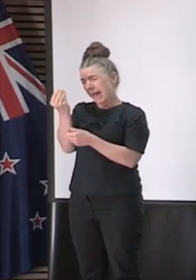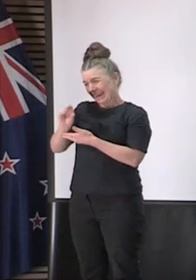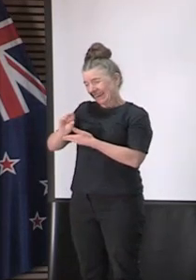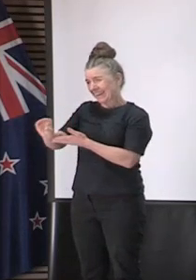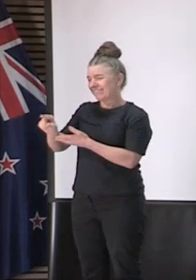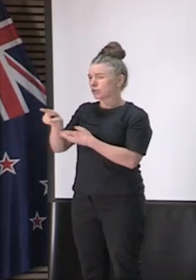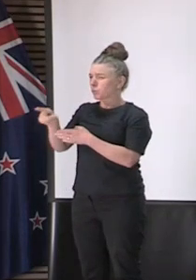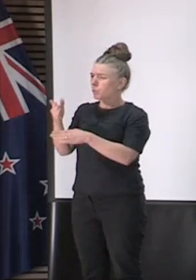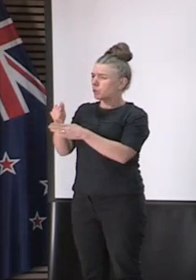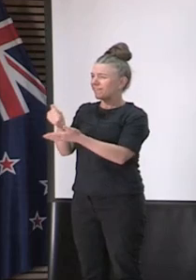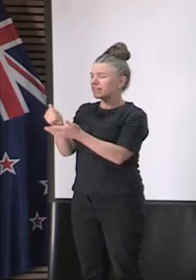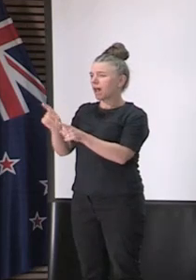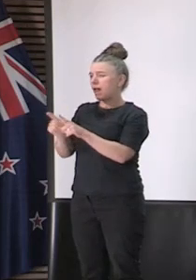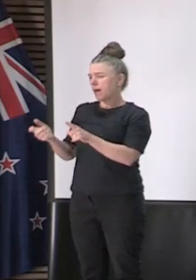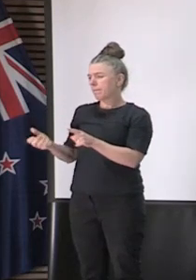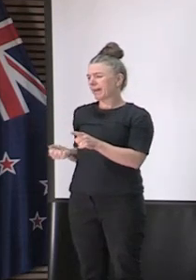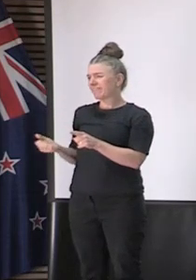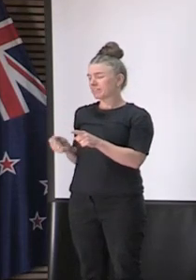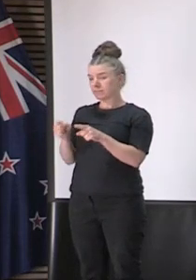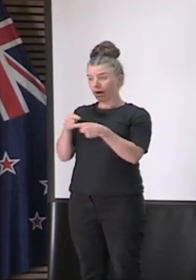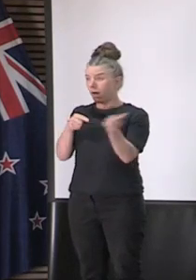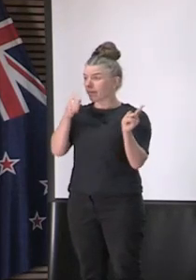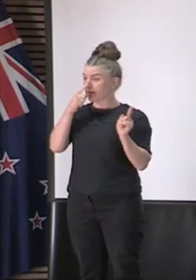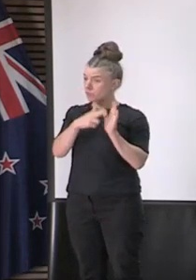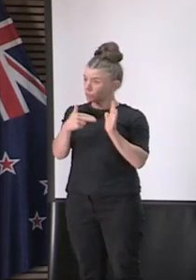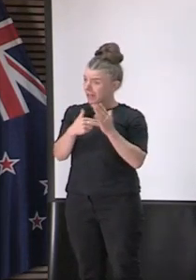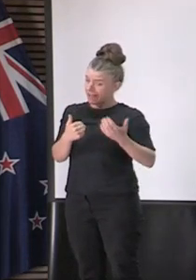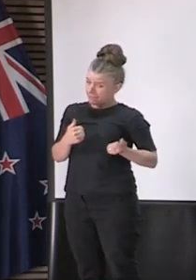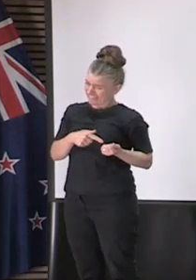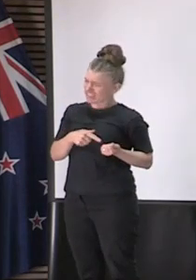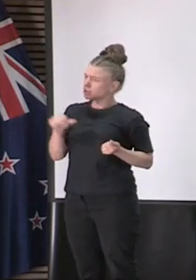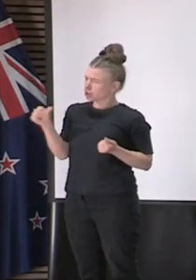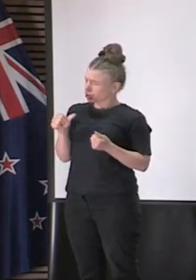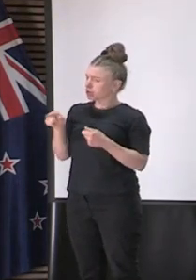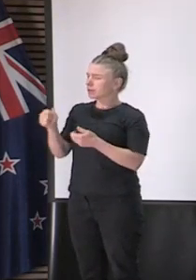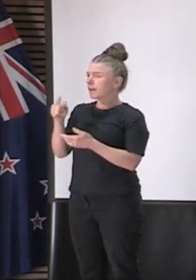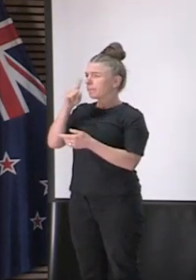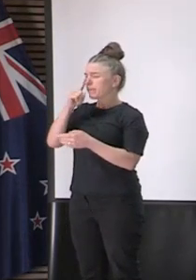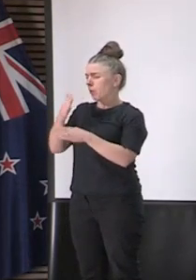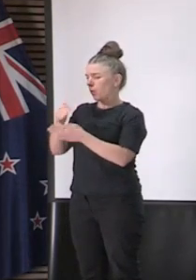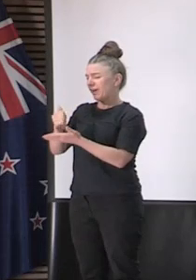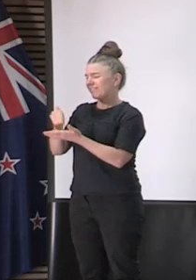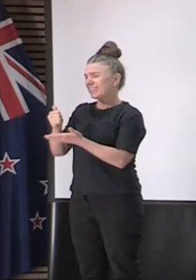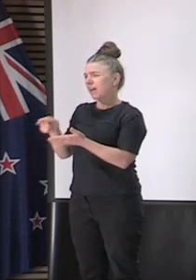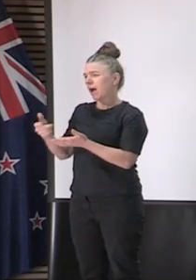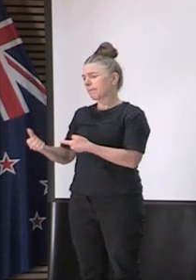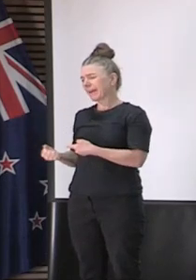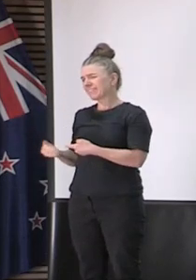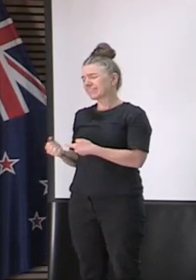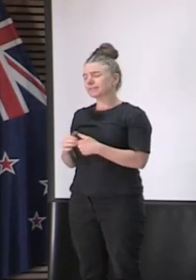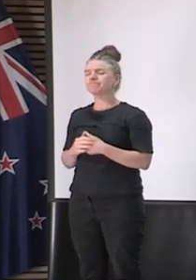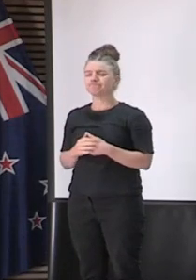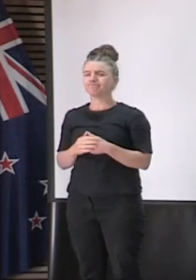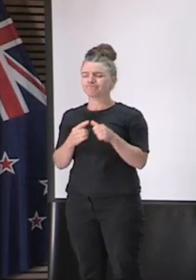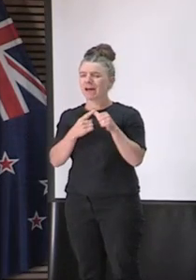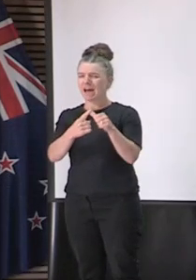support like a benefit as we do for other New Zealanders in difficult situations? Yeah, and again, that doesn't meet my expectations either.